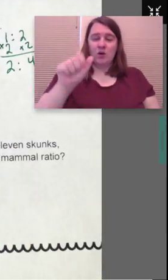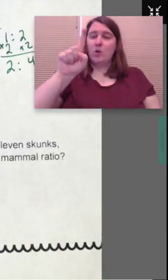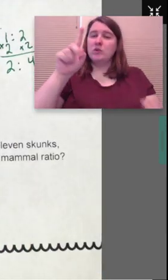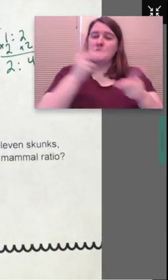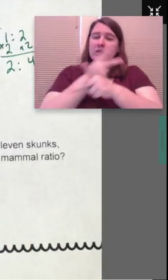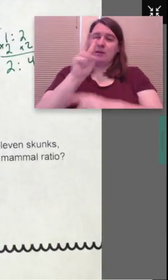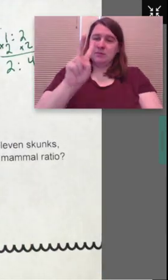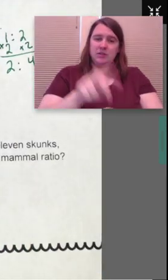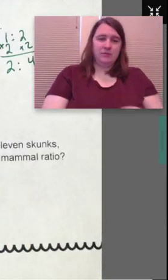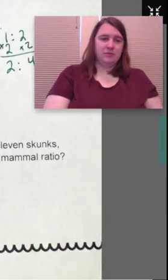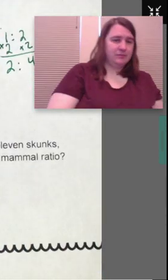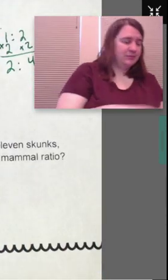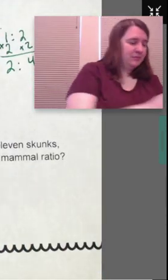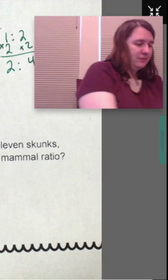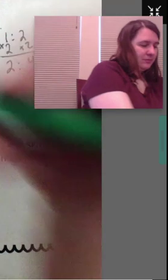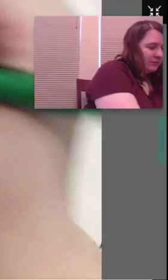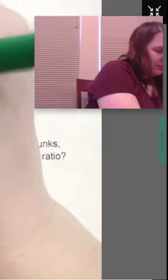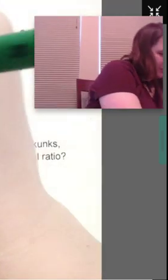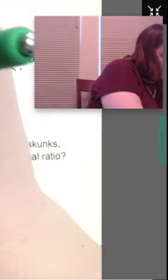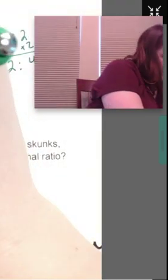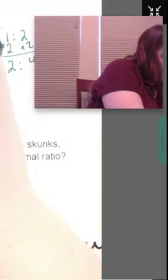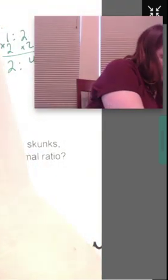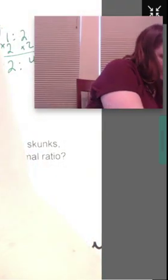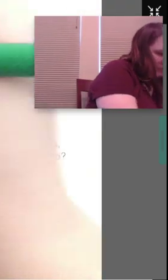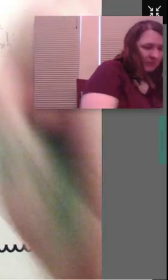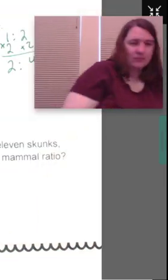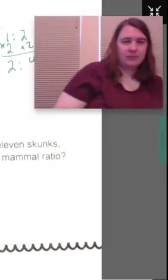10. What's 1 times 2?